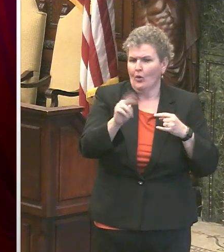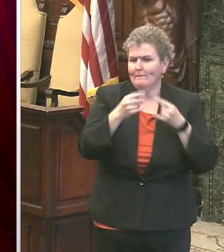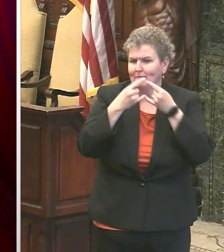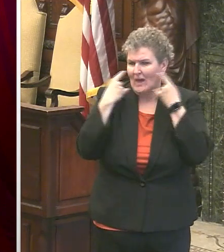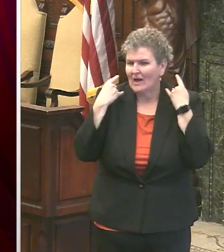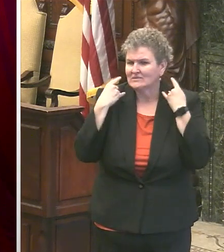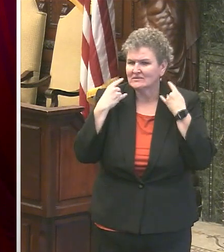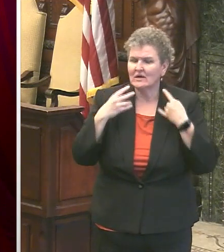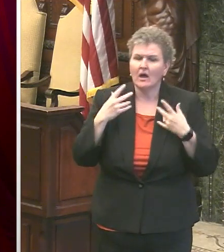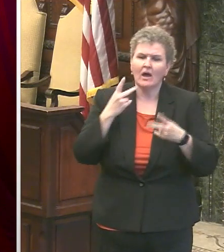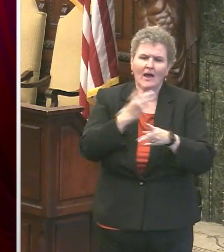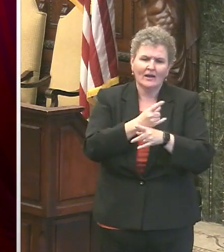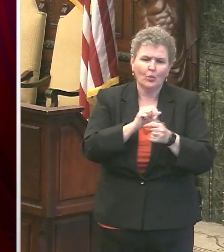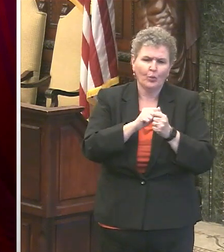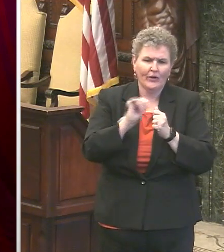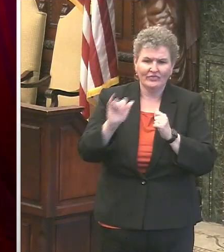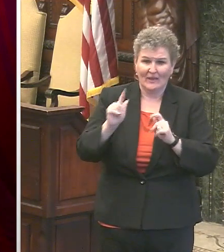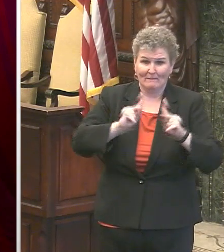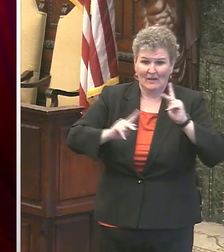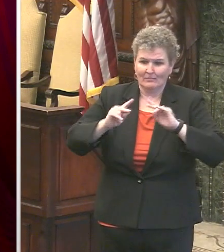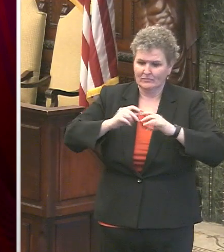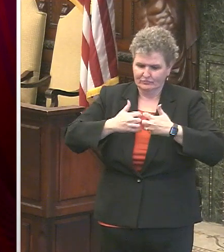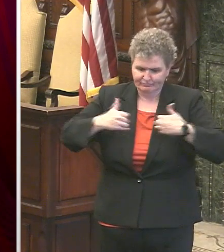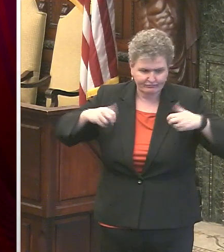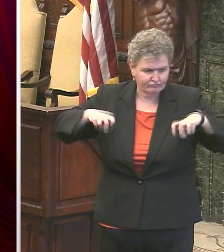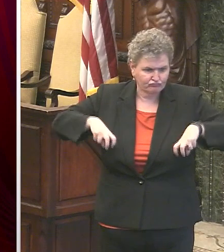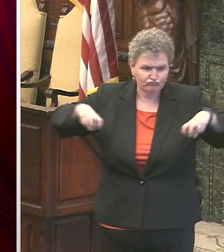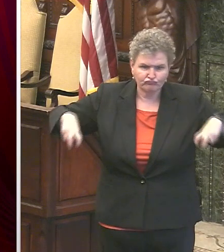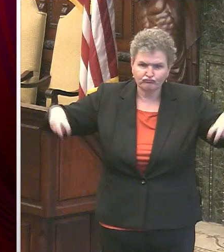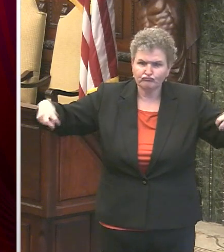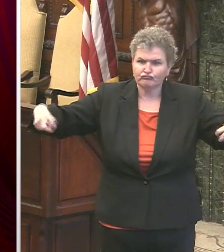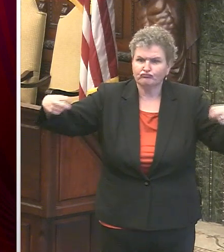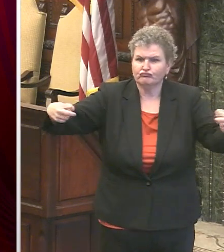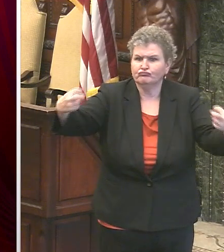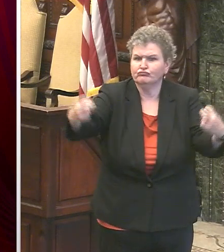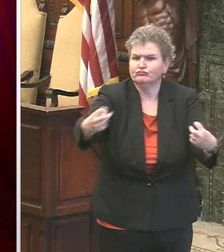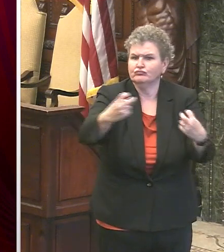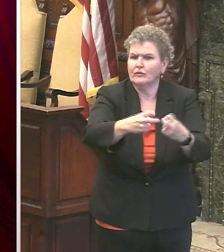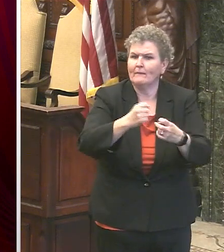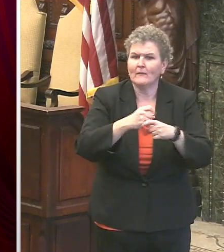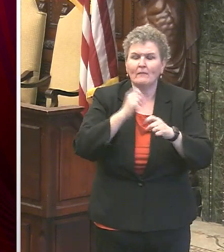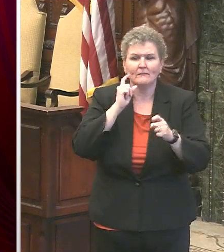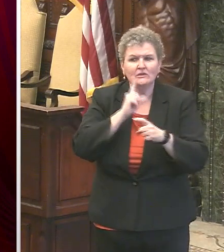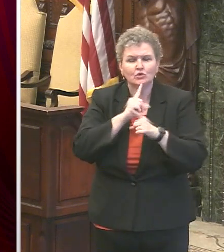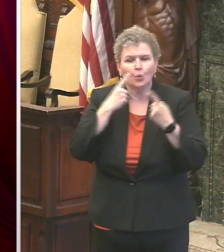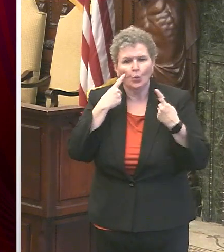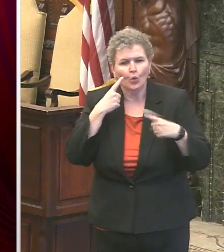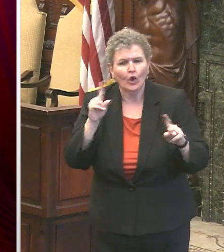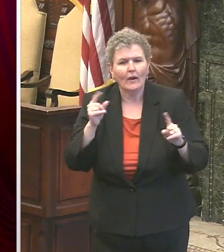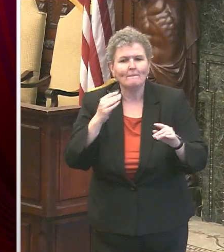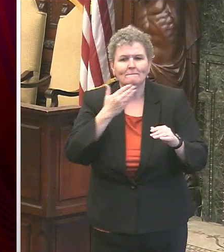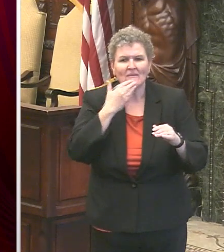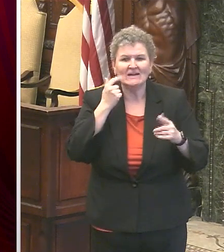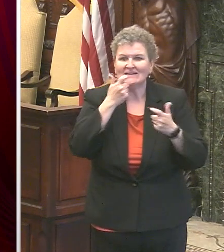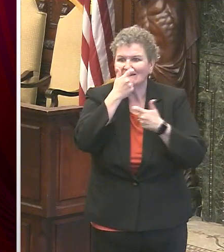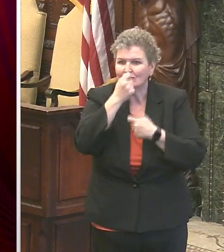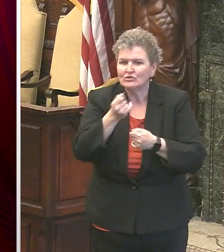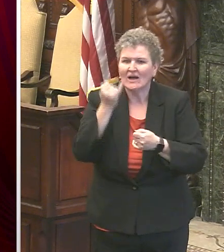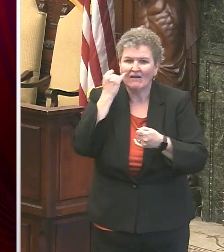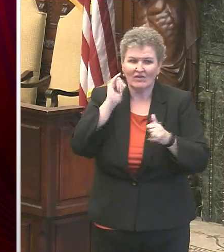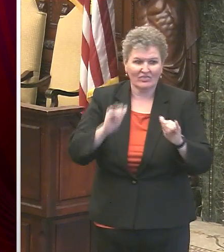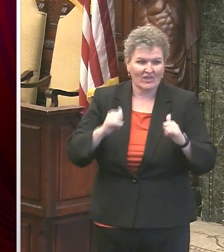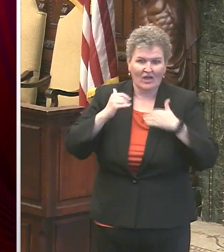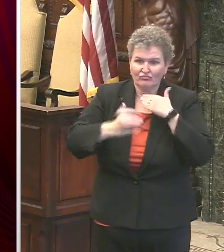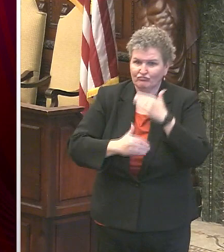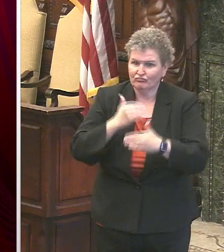fans appropriately, and they will do all the things that we need them to do to make this work. It's in the Eagles' best interest to have this go off without a